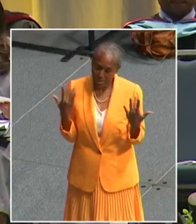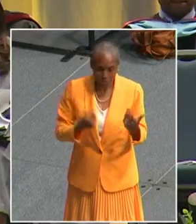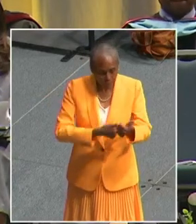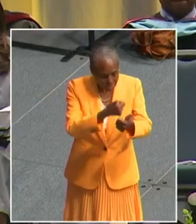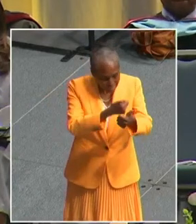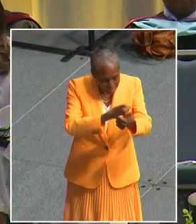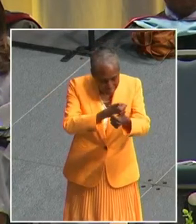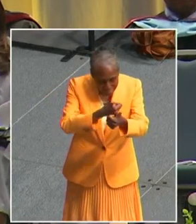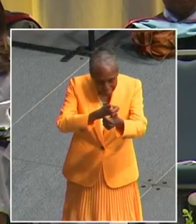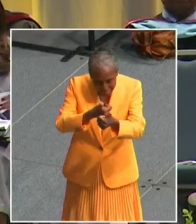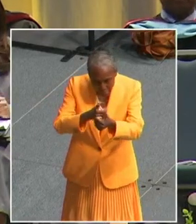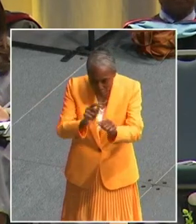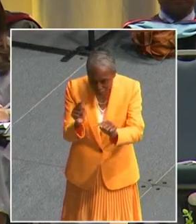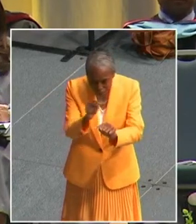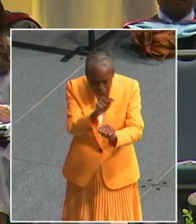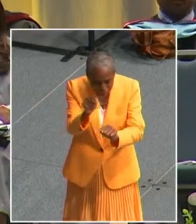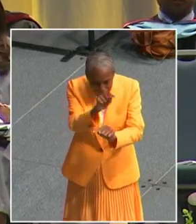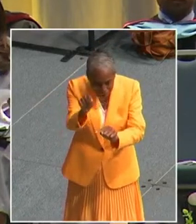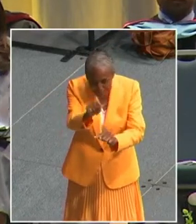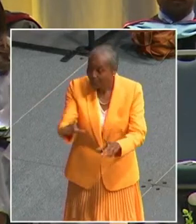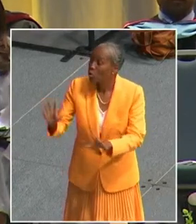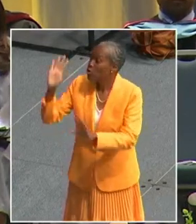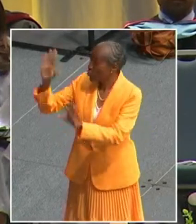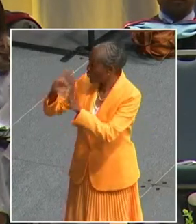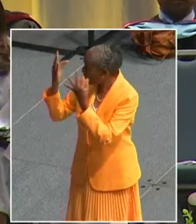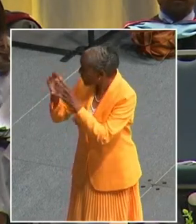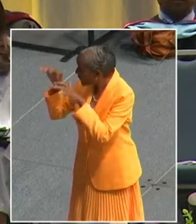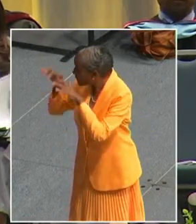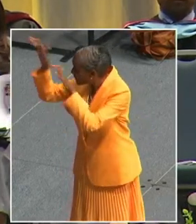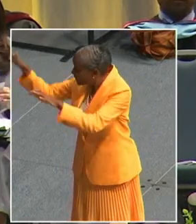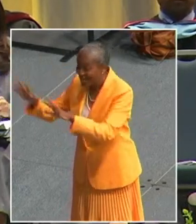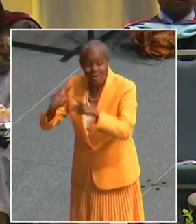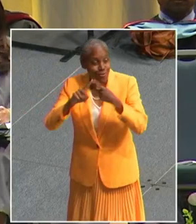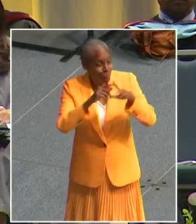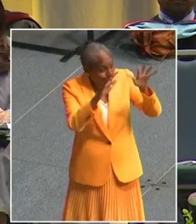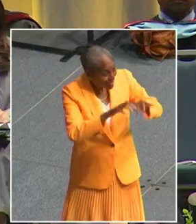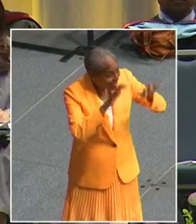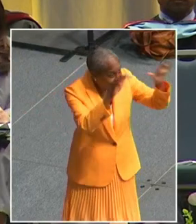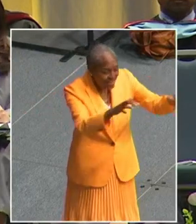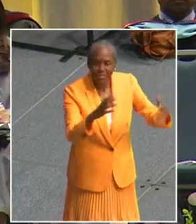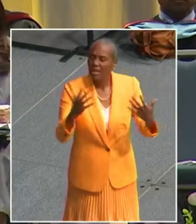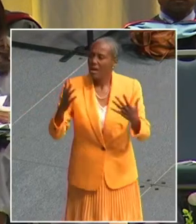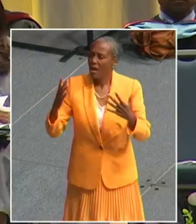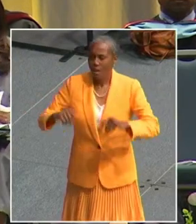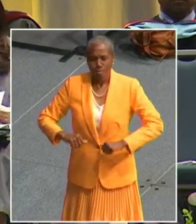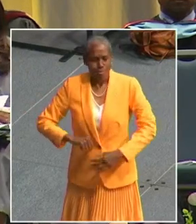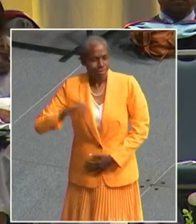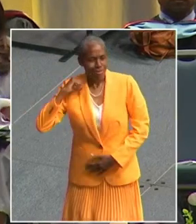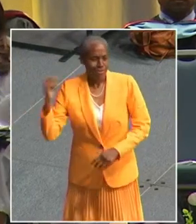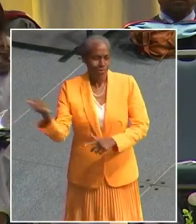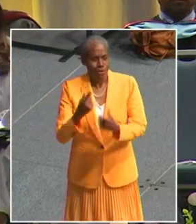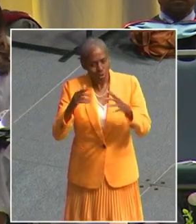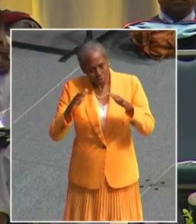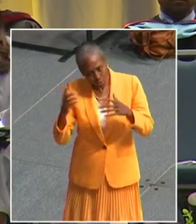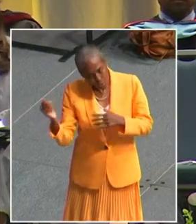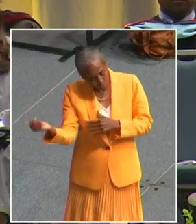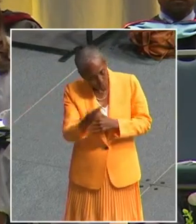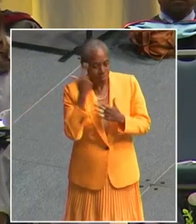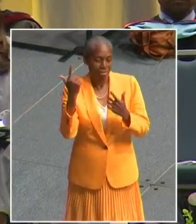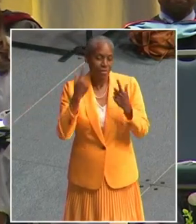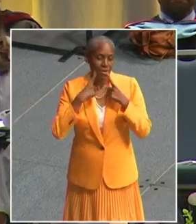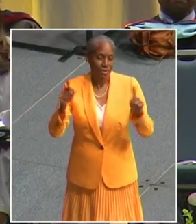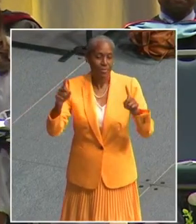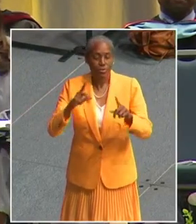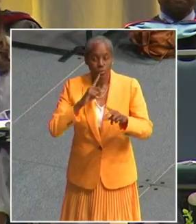every one of you. And like your family and your friends, we are so very proud of all that you've accomplished, and you are